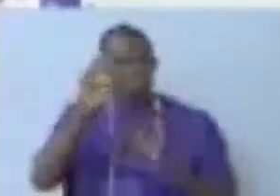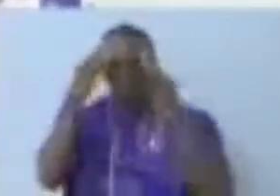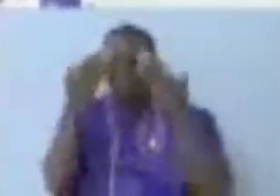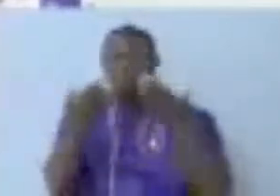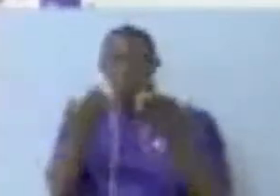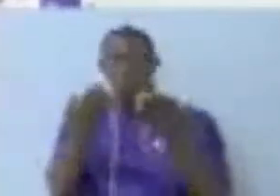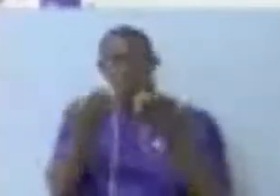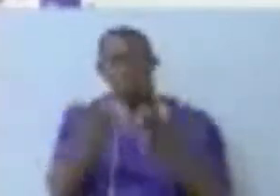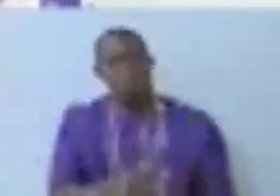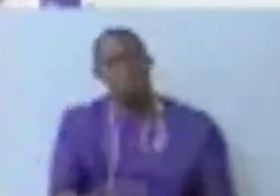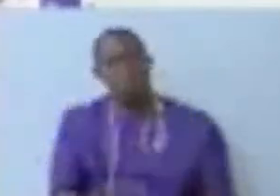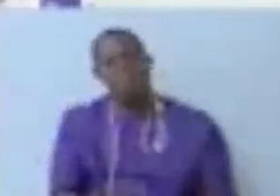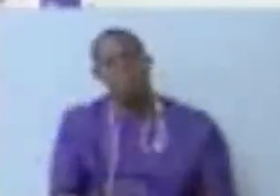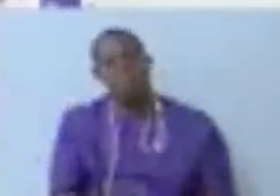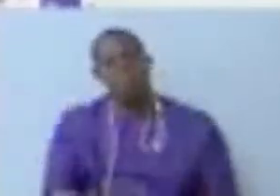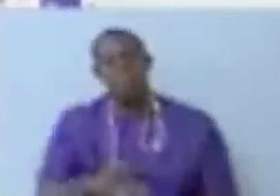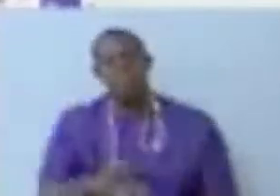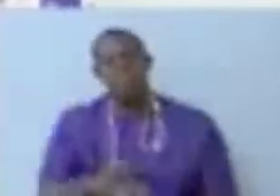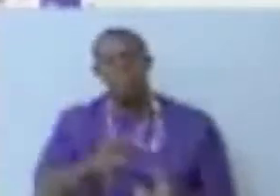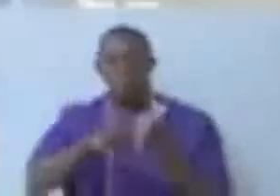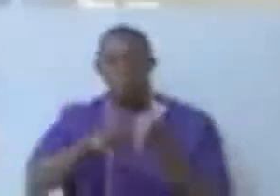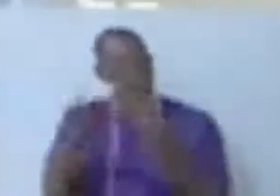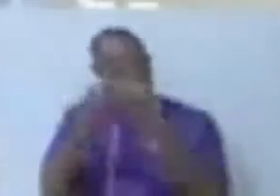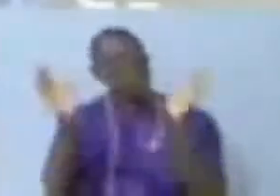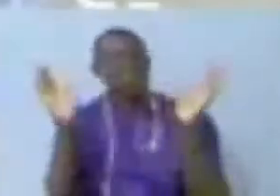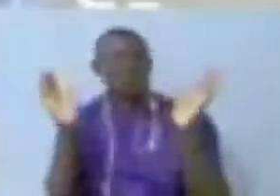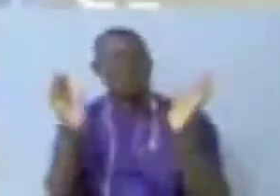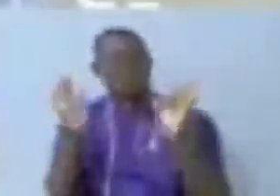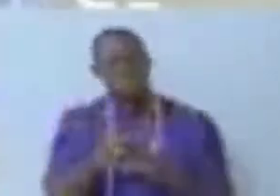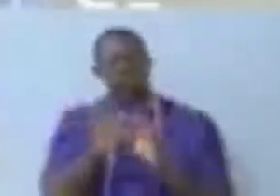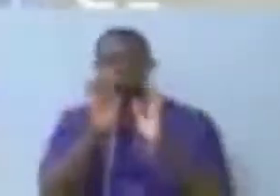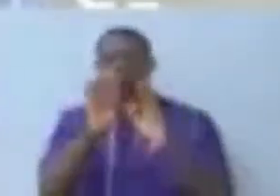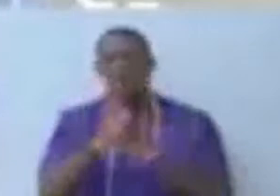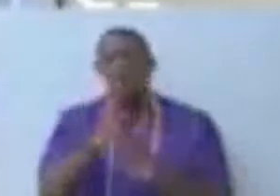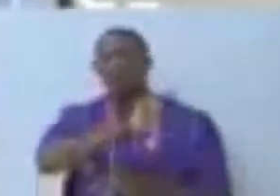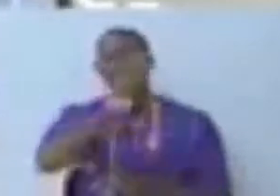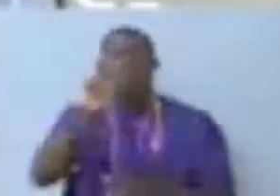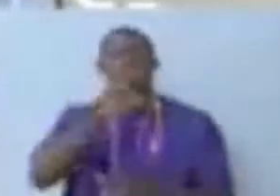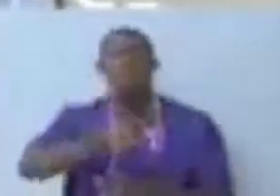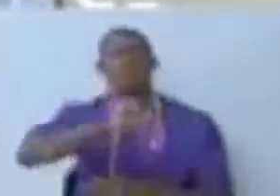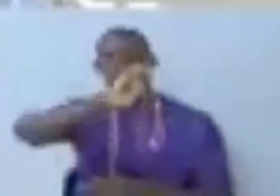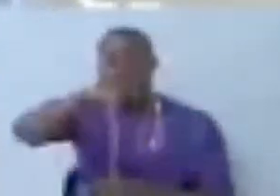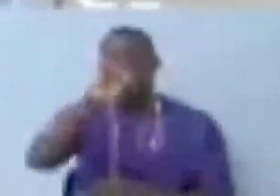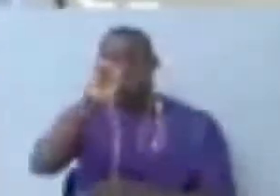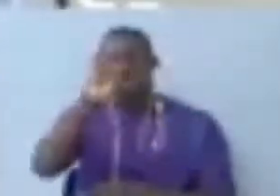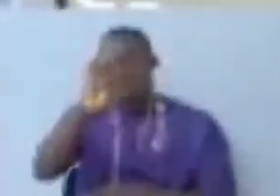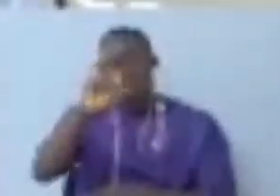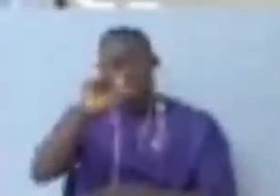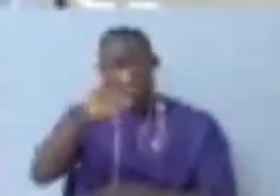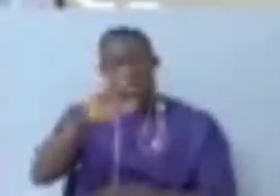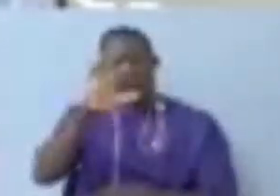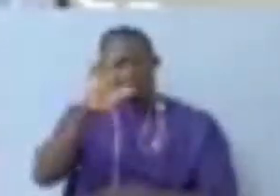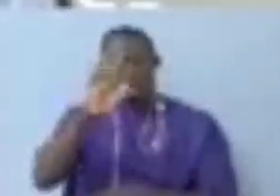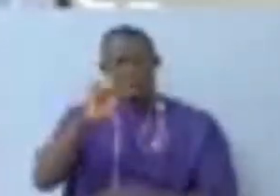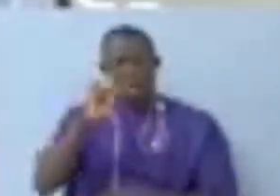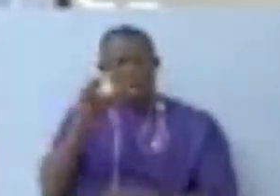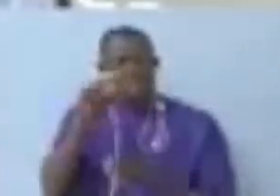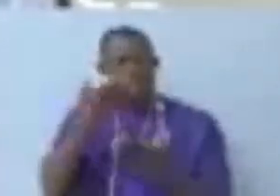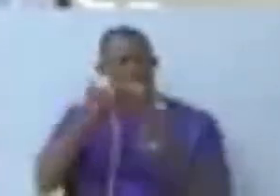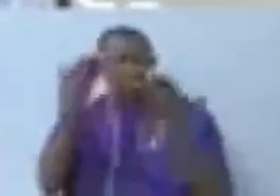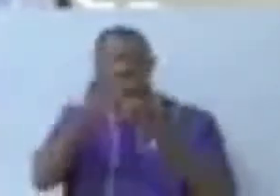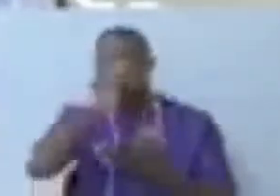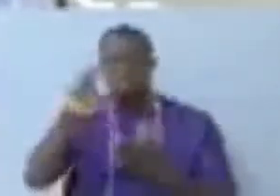That's the end of the story. No, Mr. Jobarteh, it would not be the end of the story because the answer is